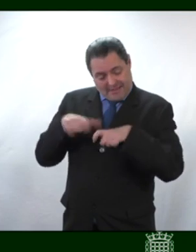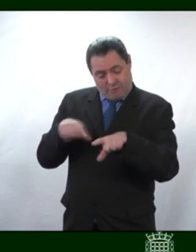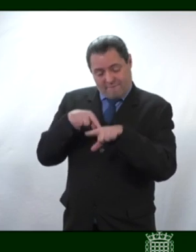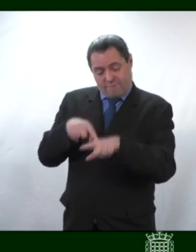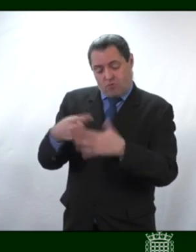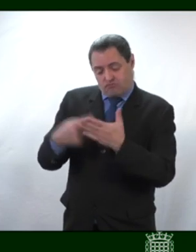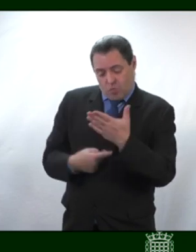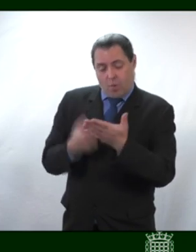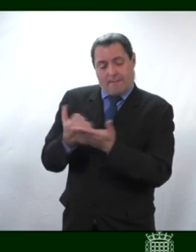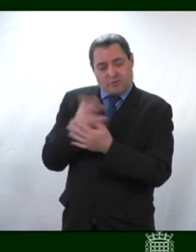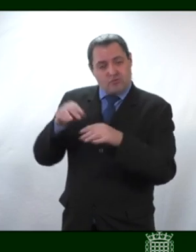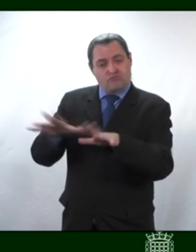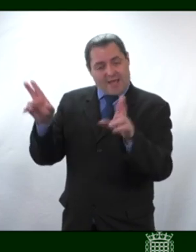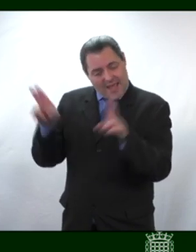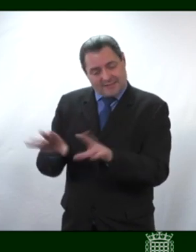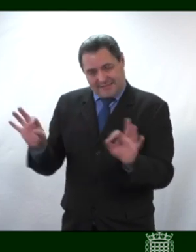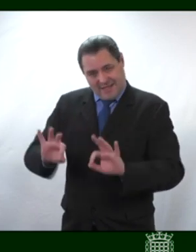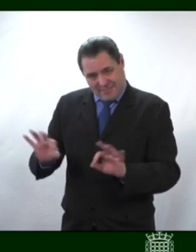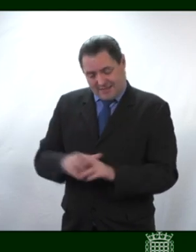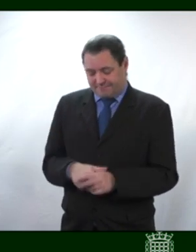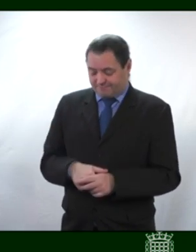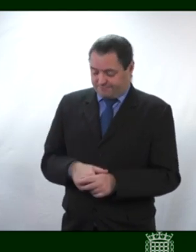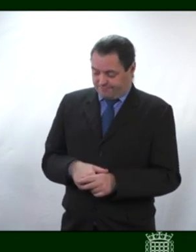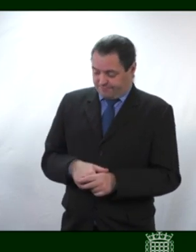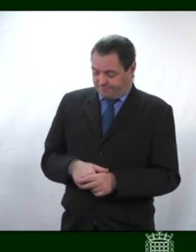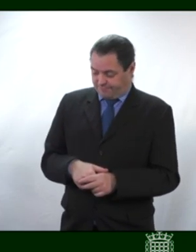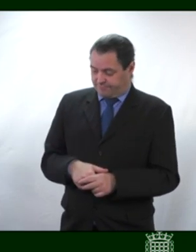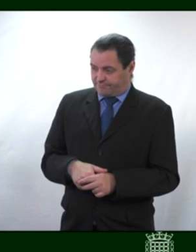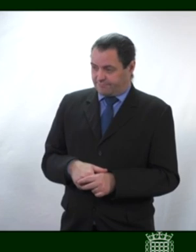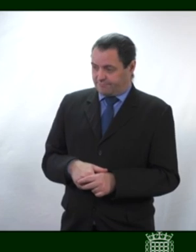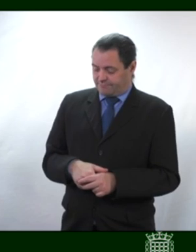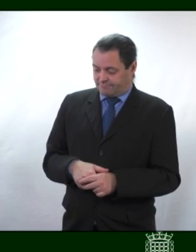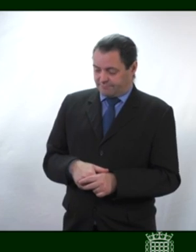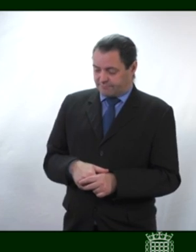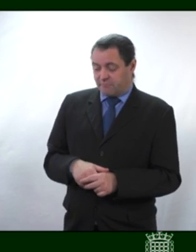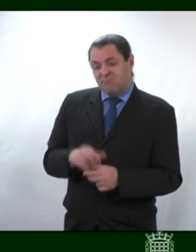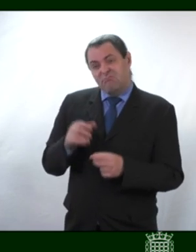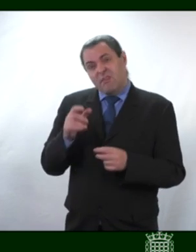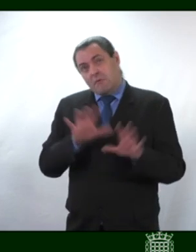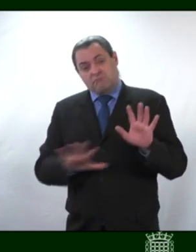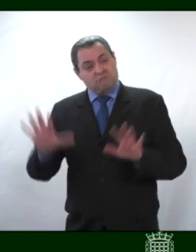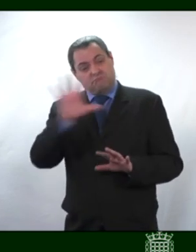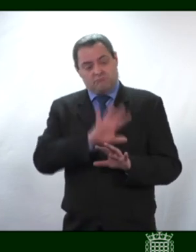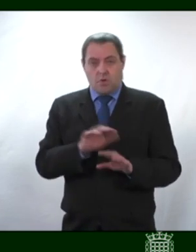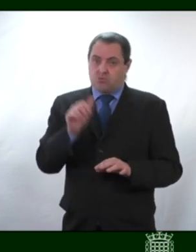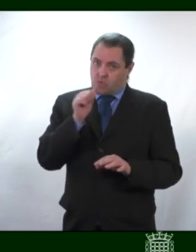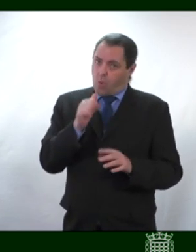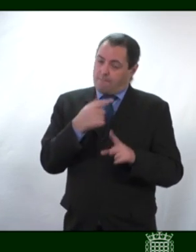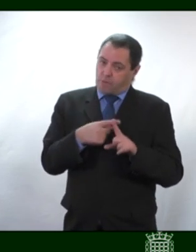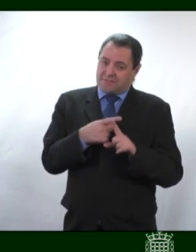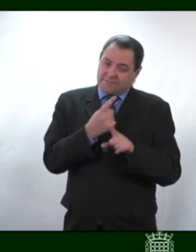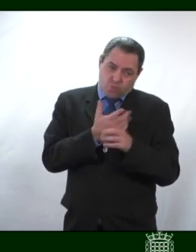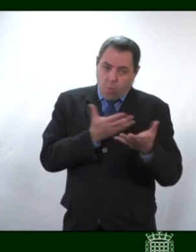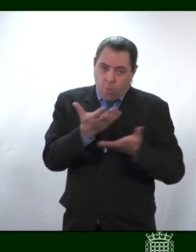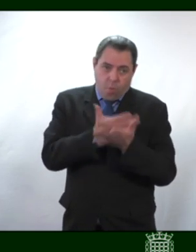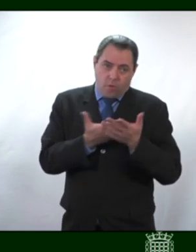keep the coronavirus down in Hull. But what I would say is that in every other part of the country, we've had highly constructive talks that